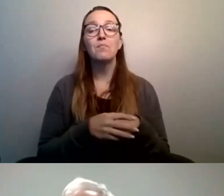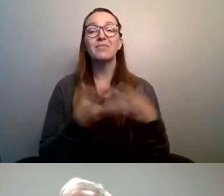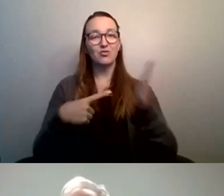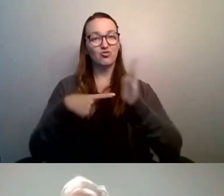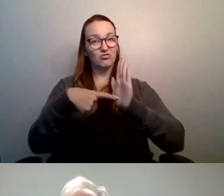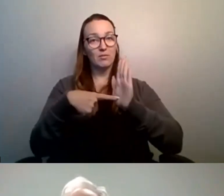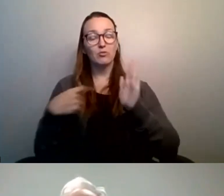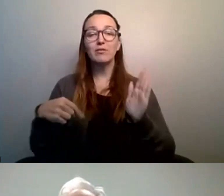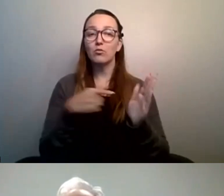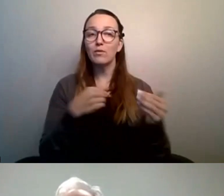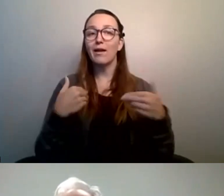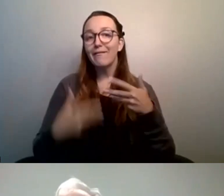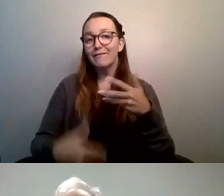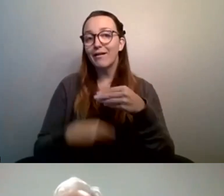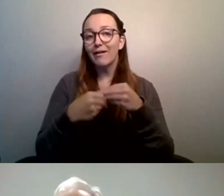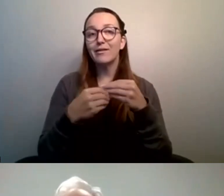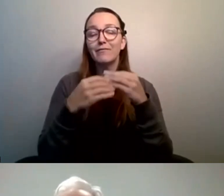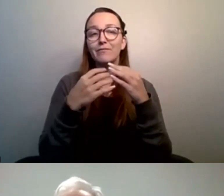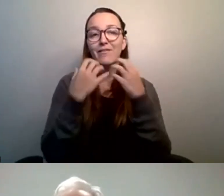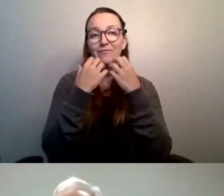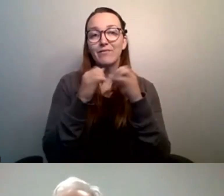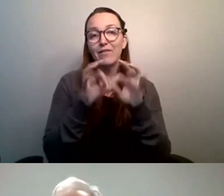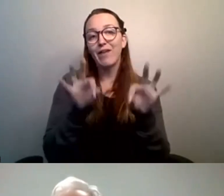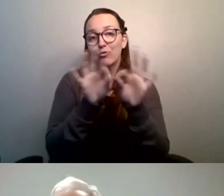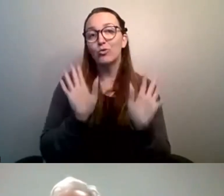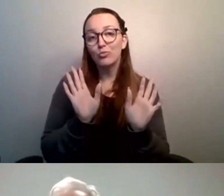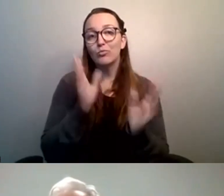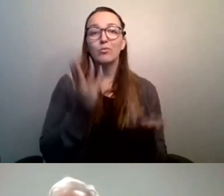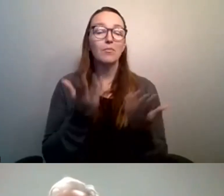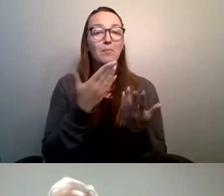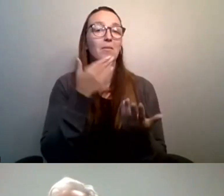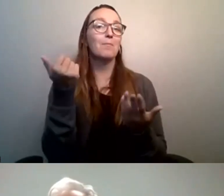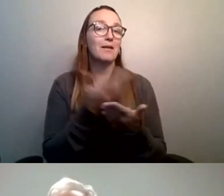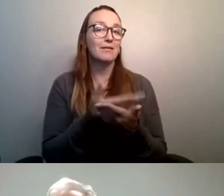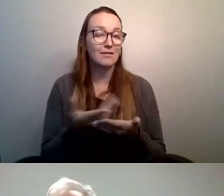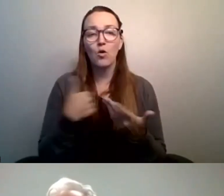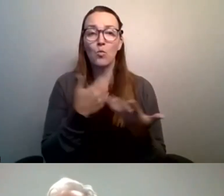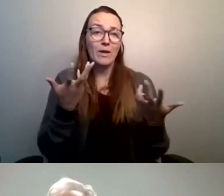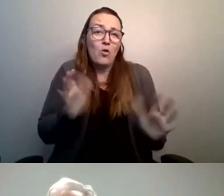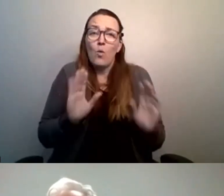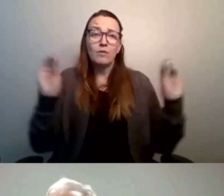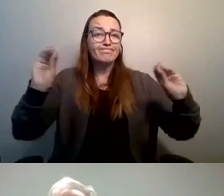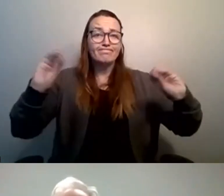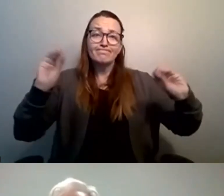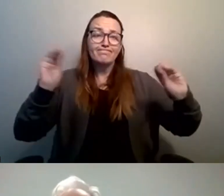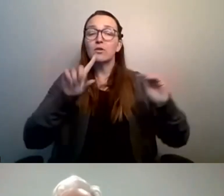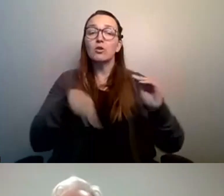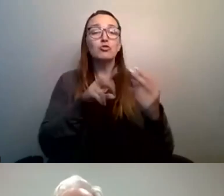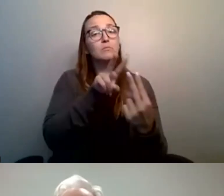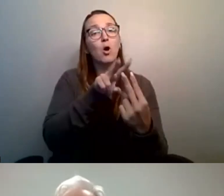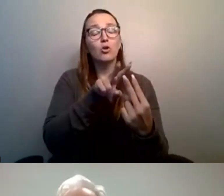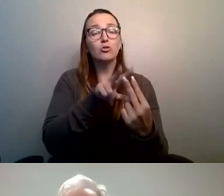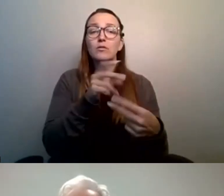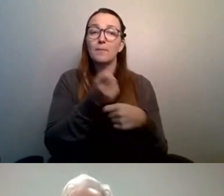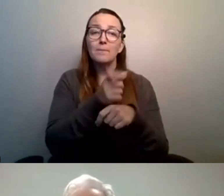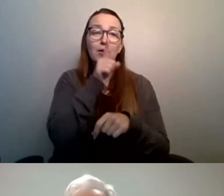we have an added value might be the best strategy. We don't want anything from you. We just want to partner with you to make sure you're taking